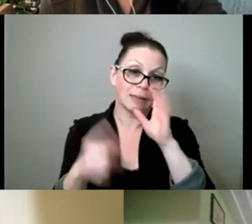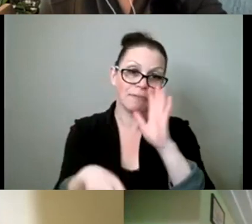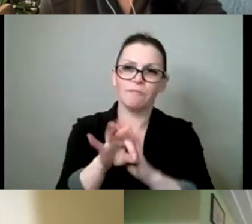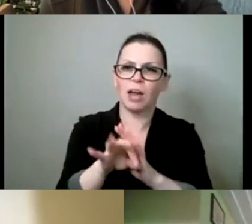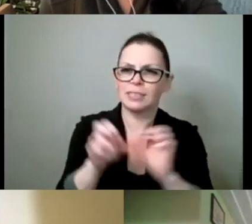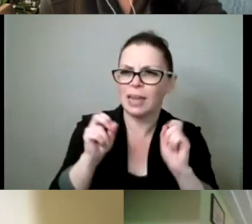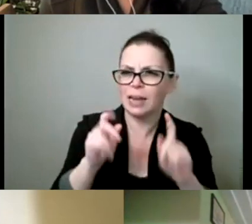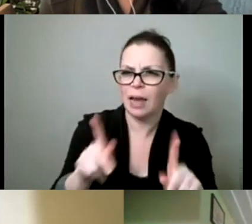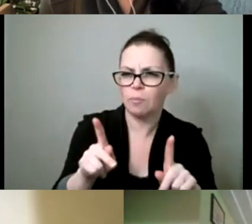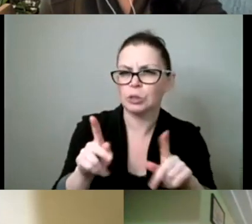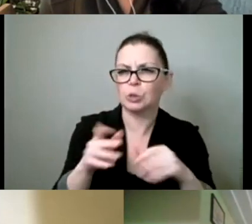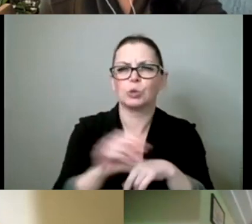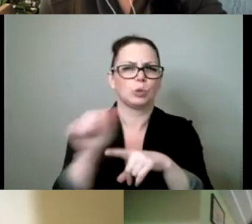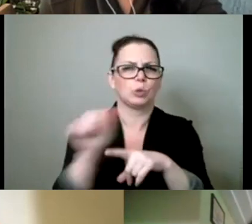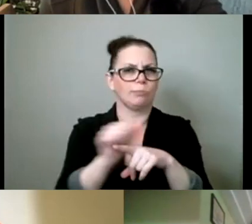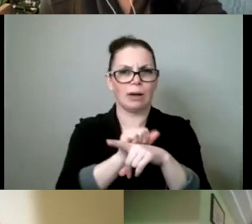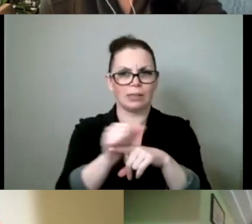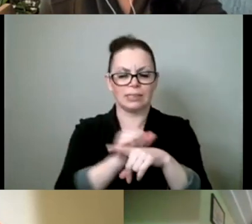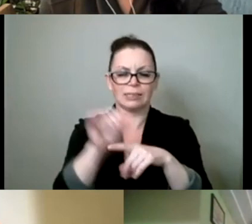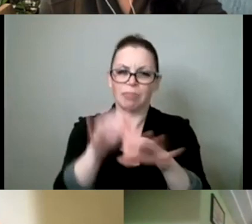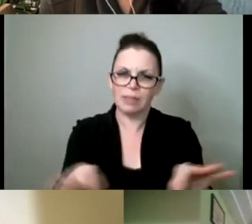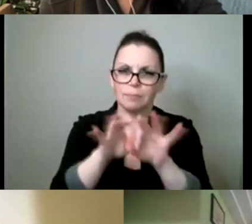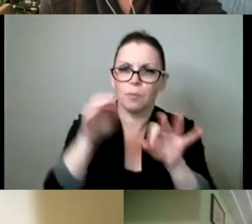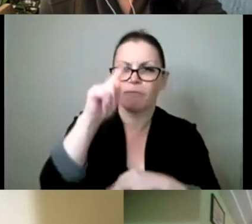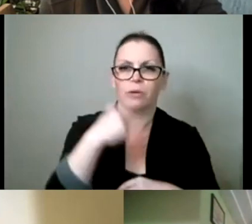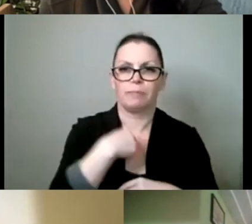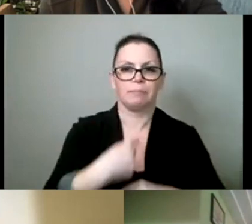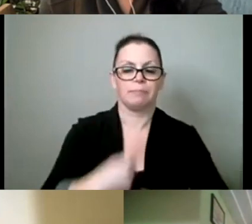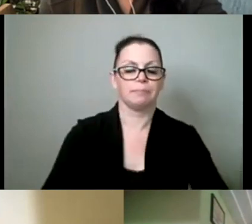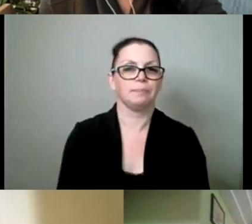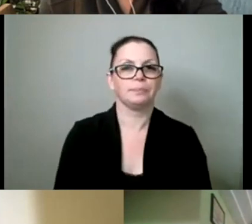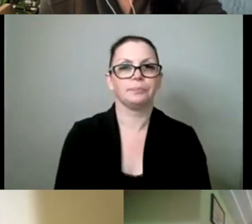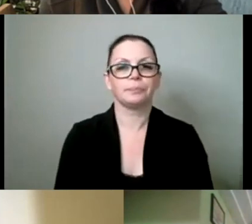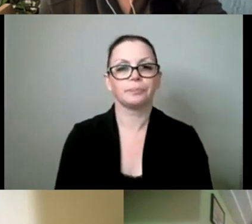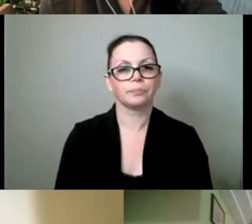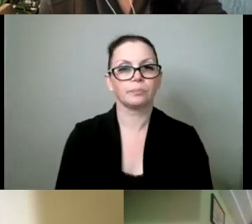that muscle is really important for me.